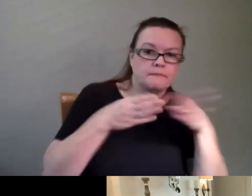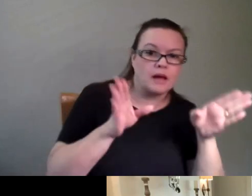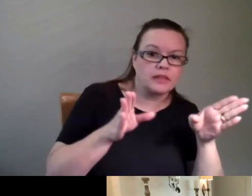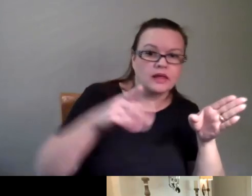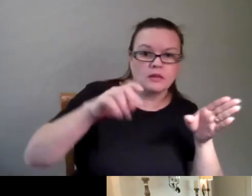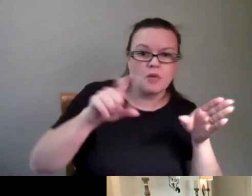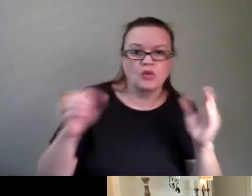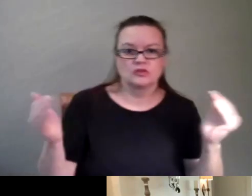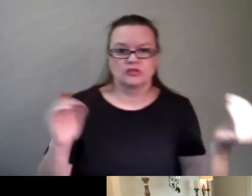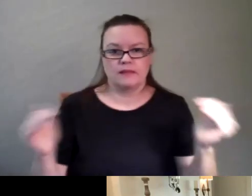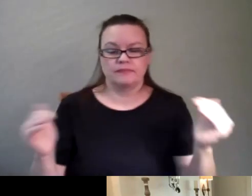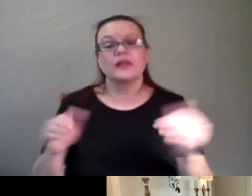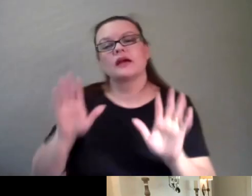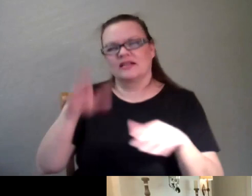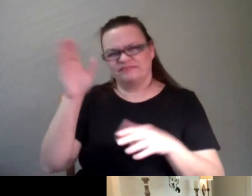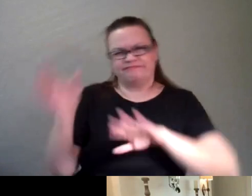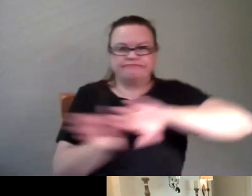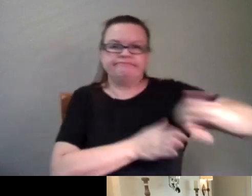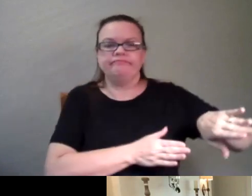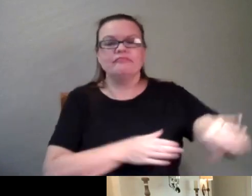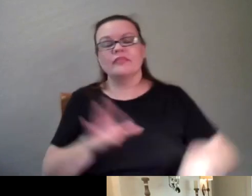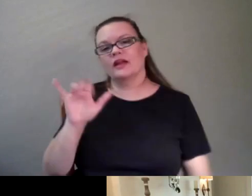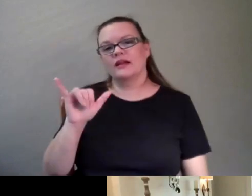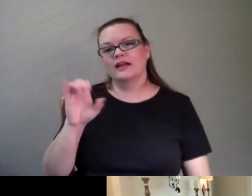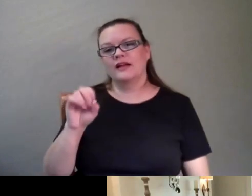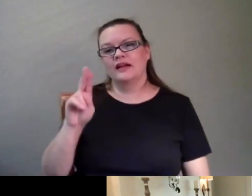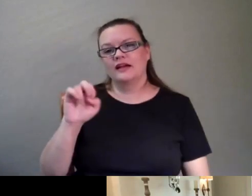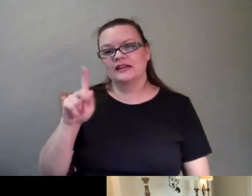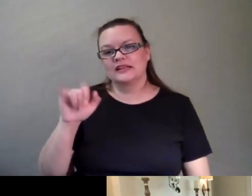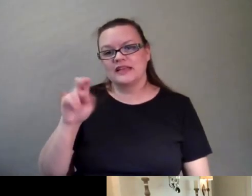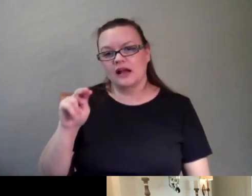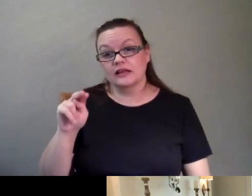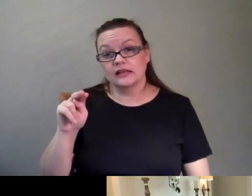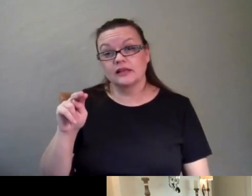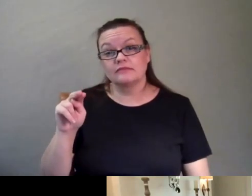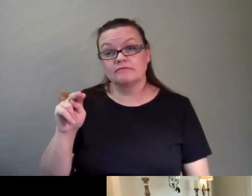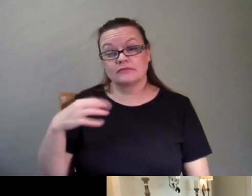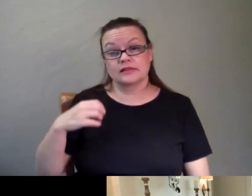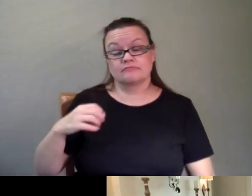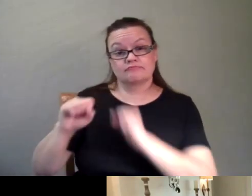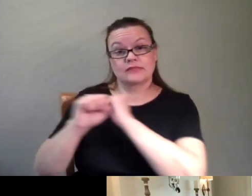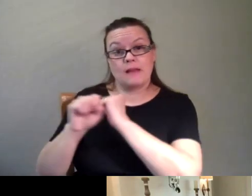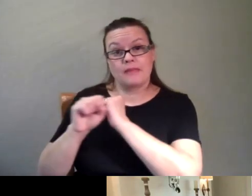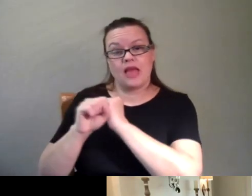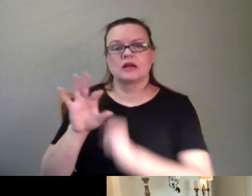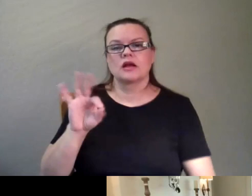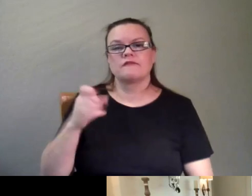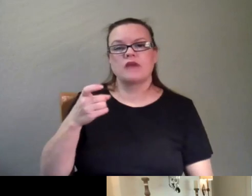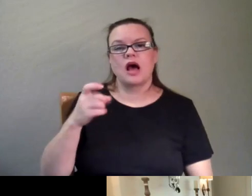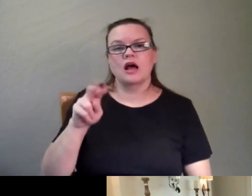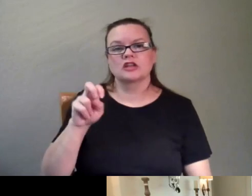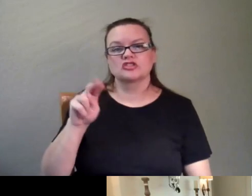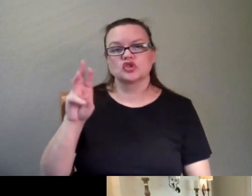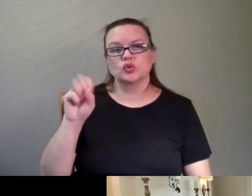that Youngkin campaign, I'll give you a great final story. In that Youngkin campaign, Fox News came out